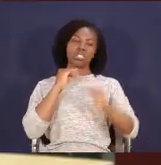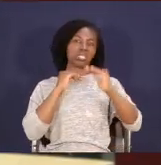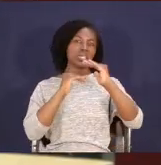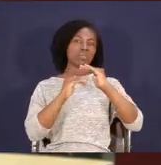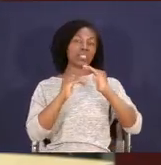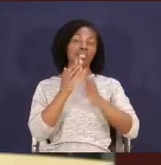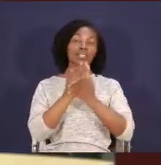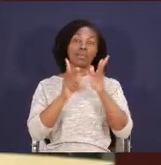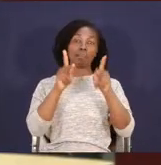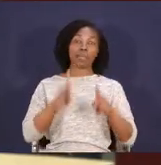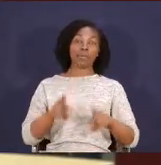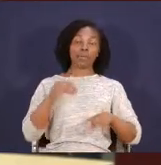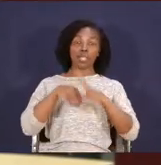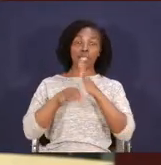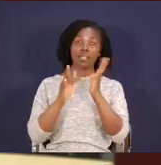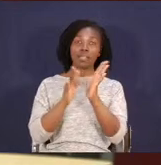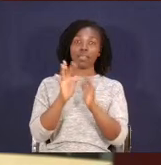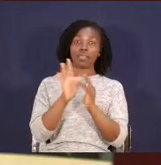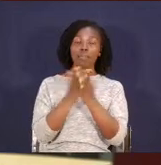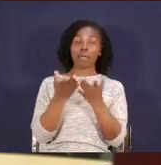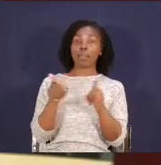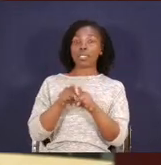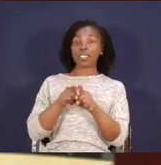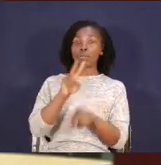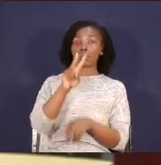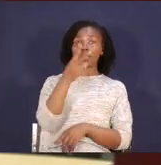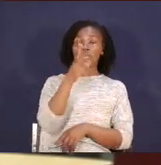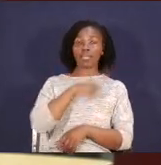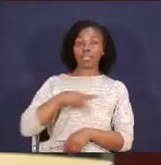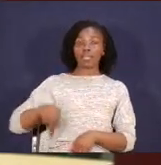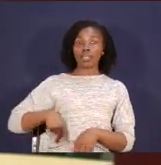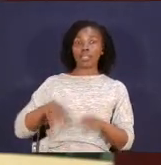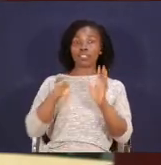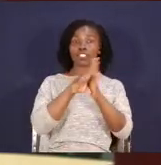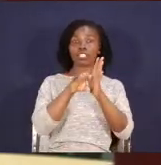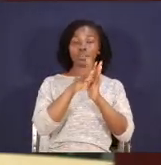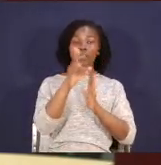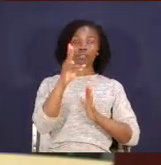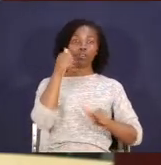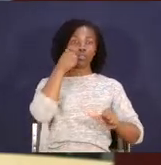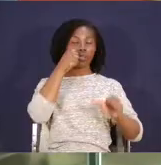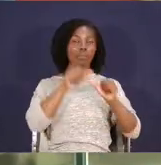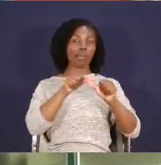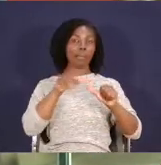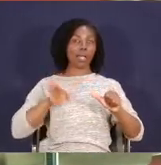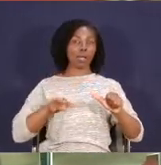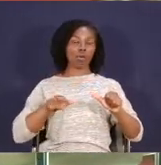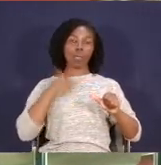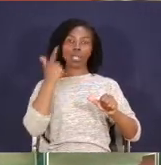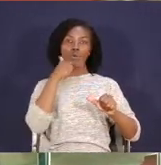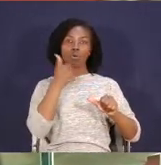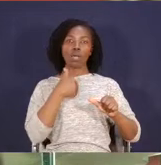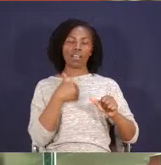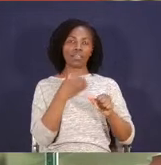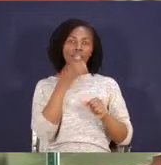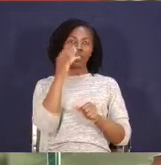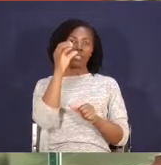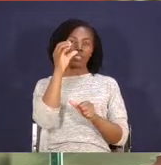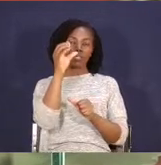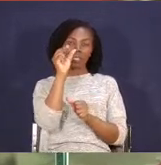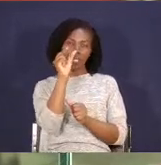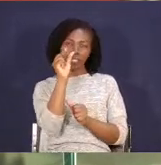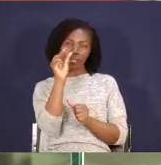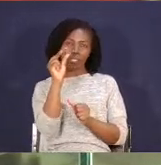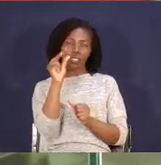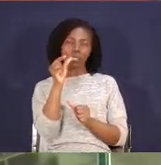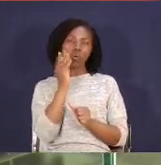that. Like the widow in 2 Kings chapter 4, you remember she had a little jar of oil and they owed so much